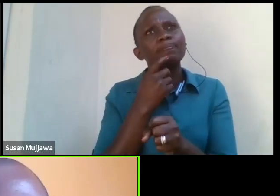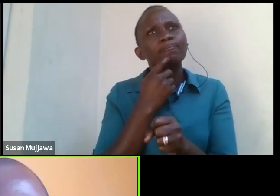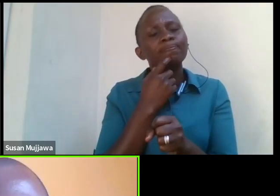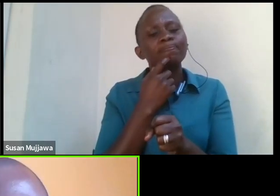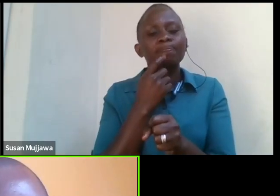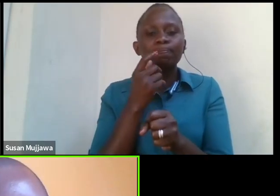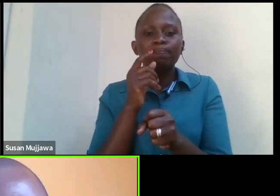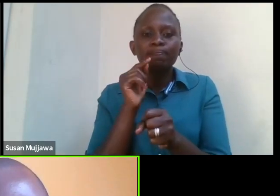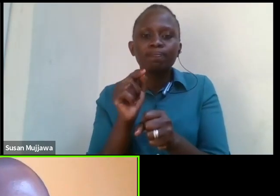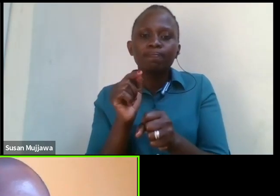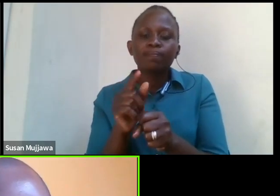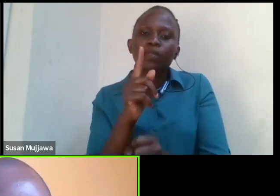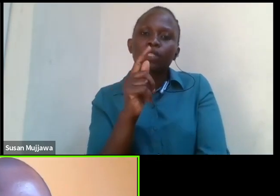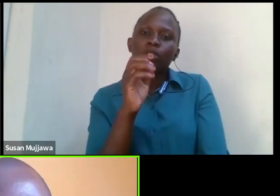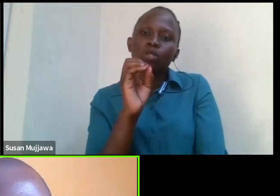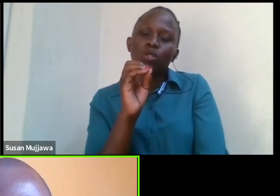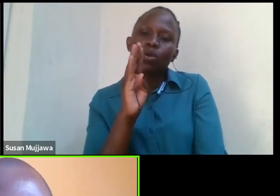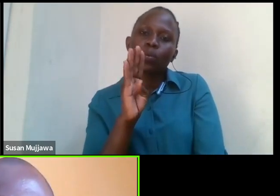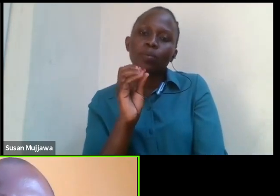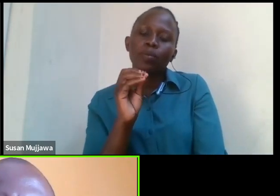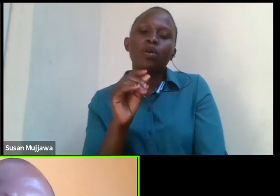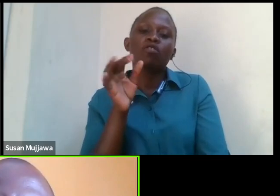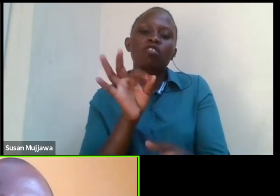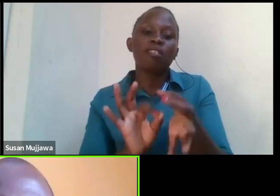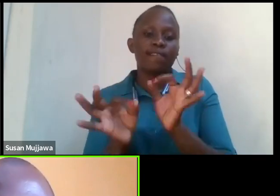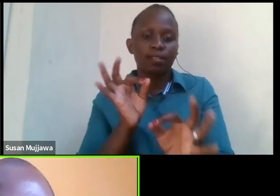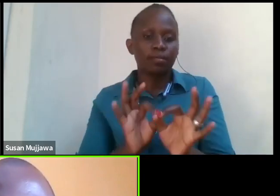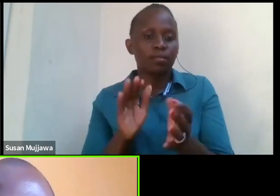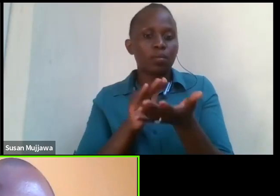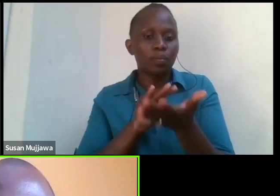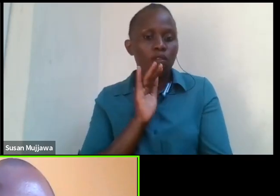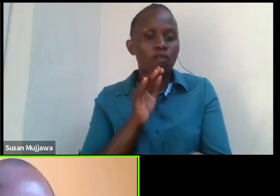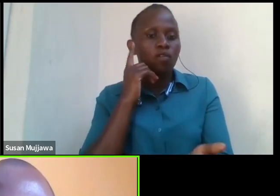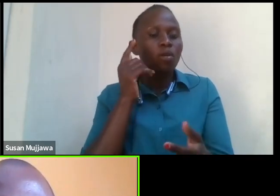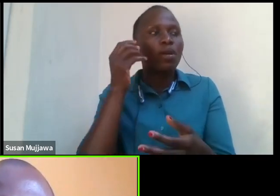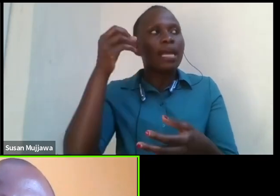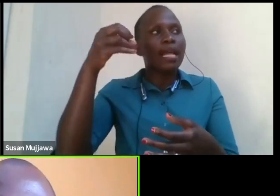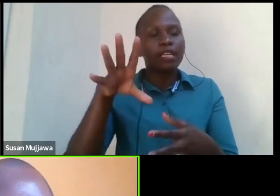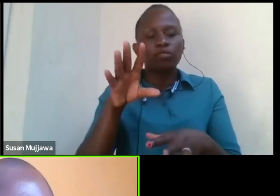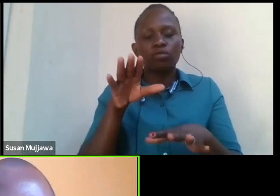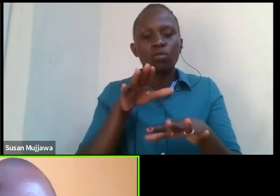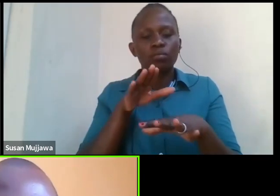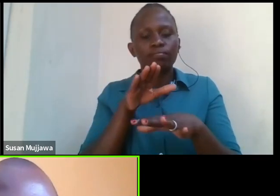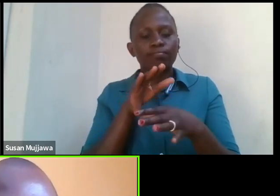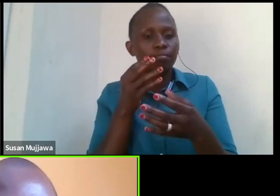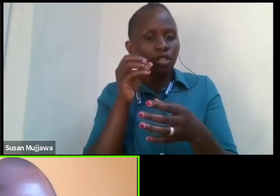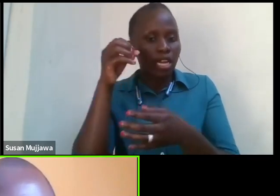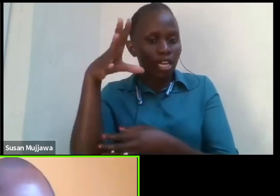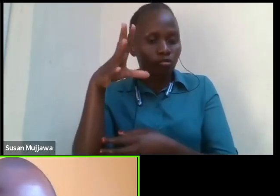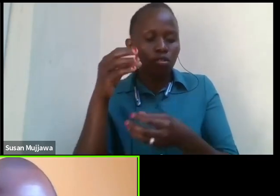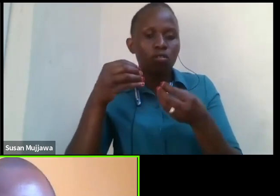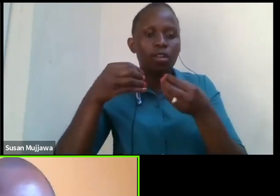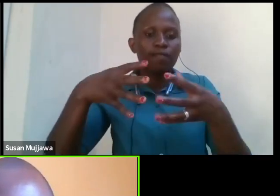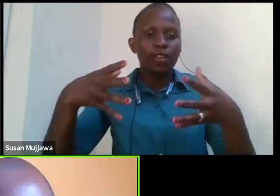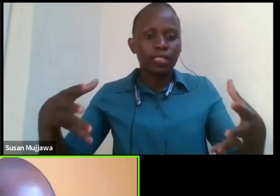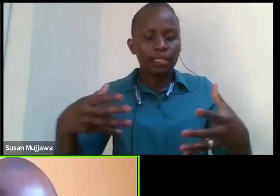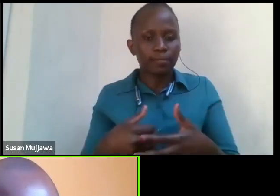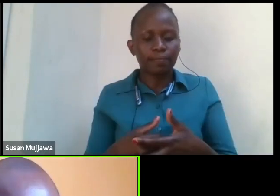these topographics, especially for electrical devices. An ICT, an integrated circuit